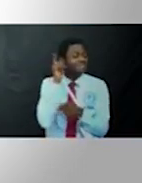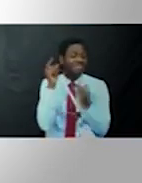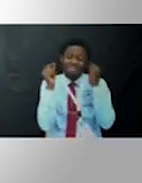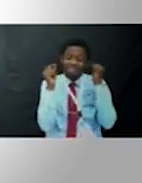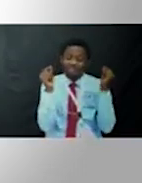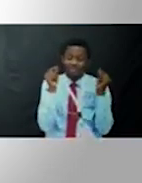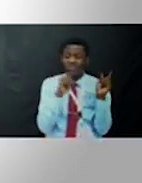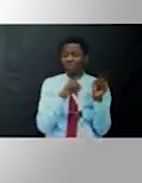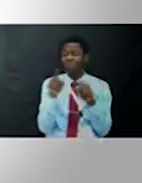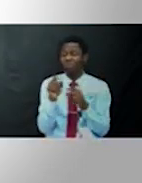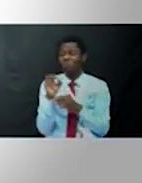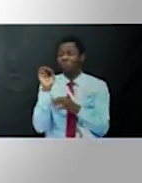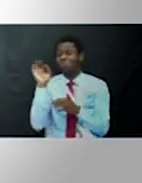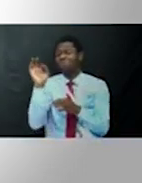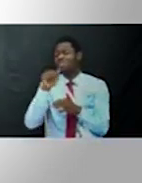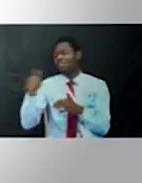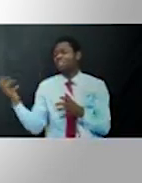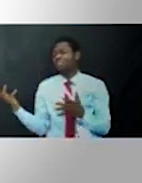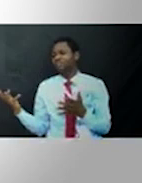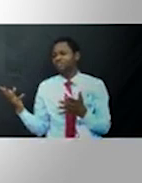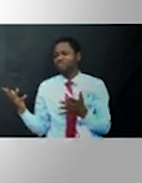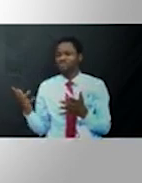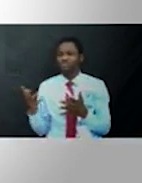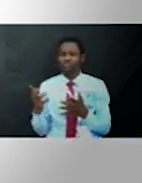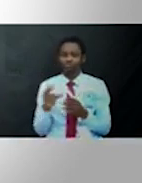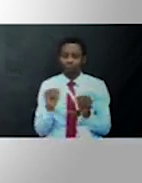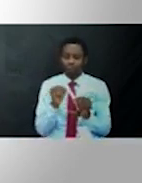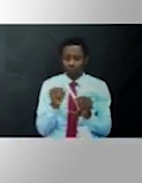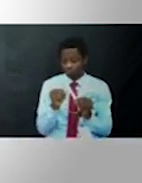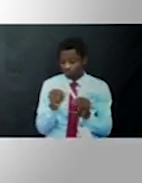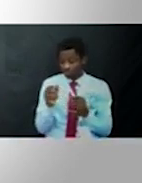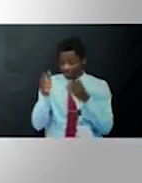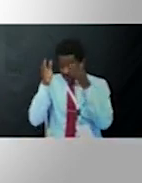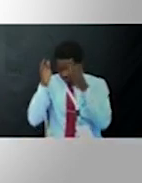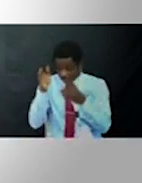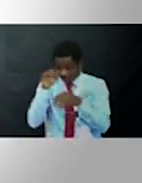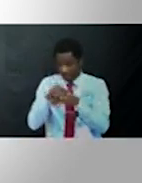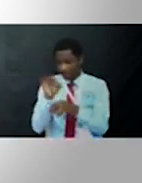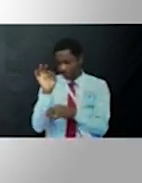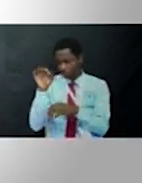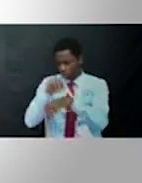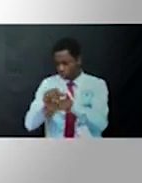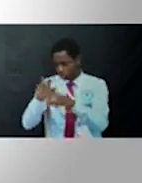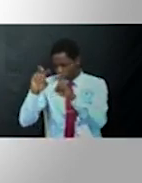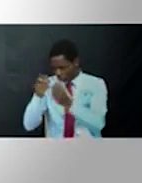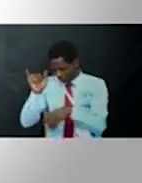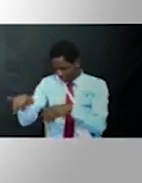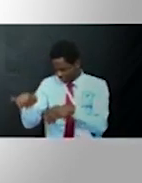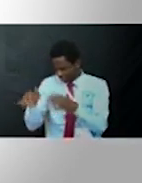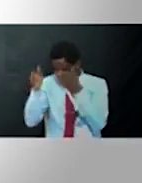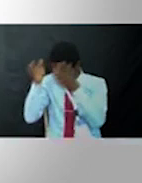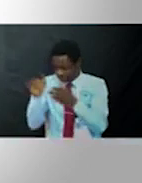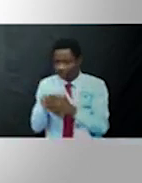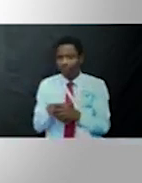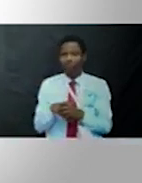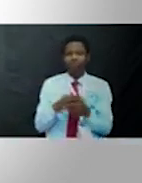home, you preach on other topics. Try and then stay in this so that